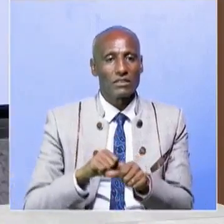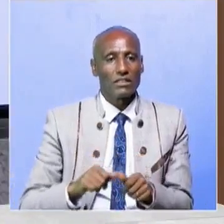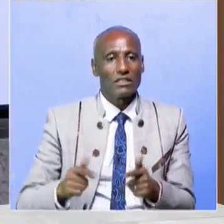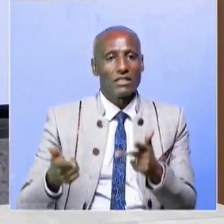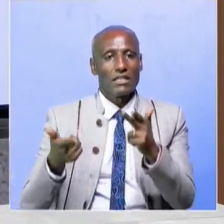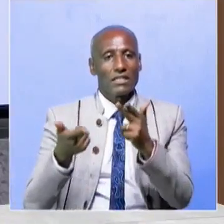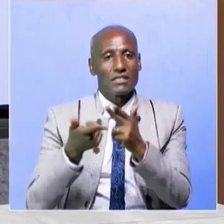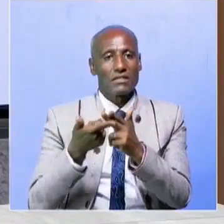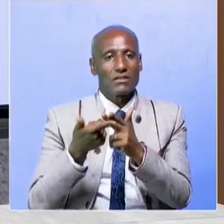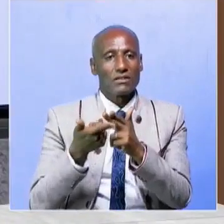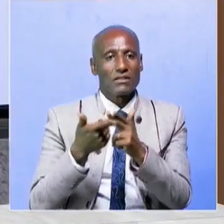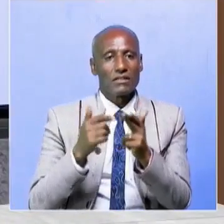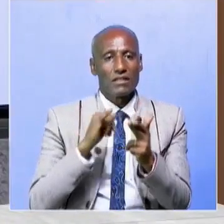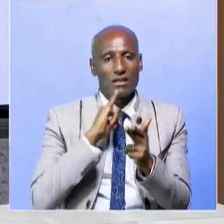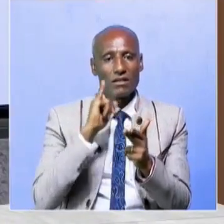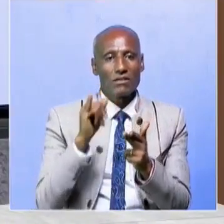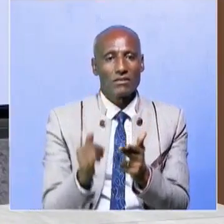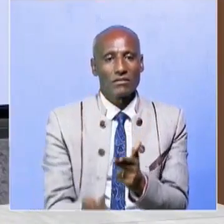third